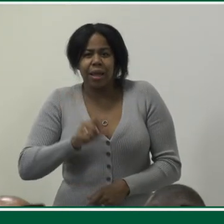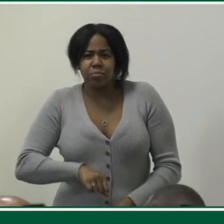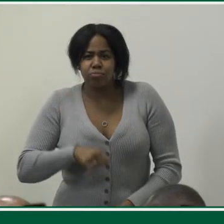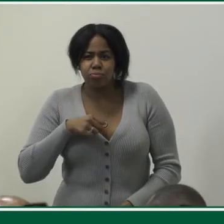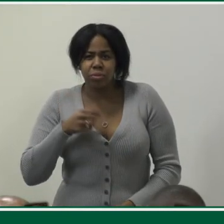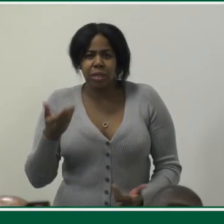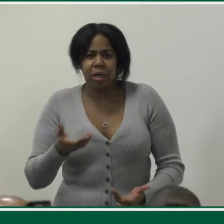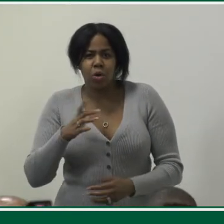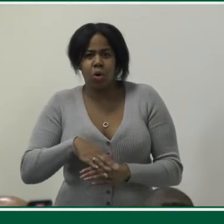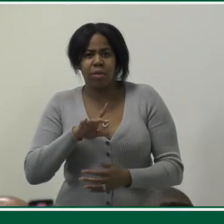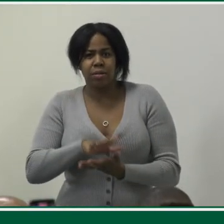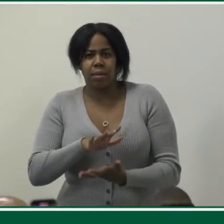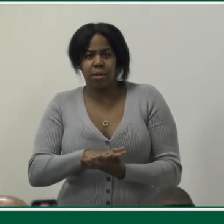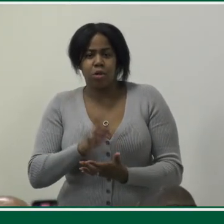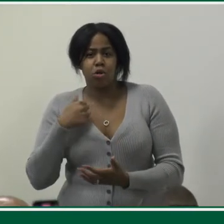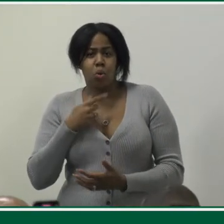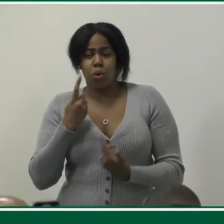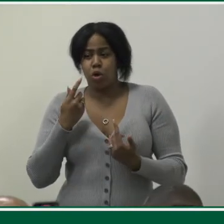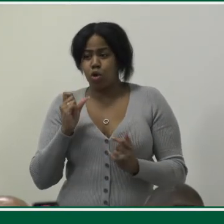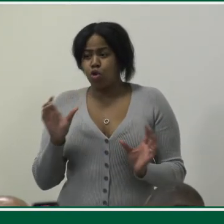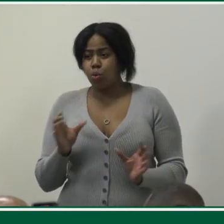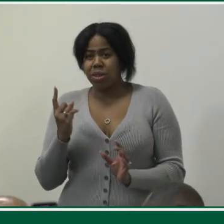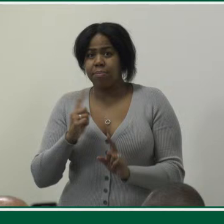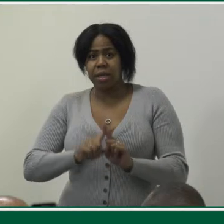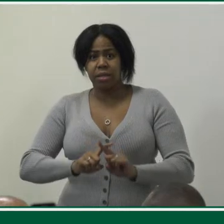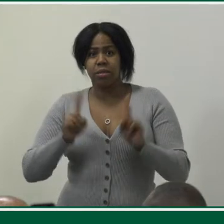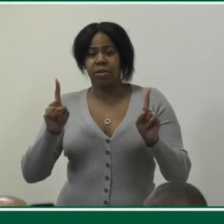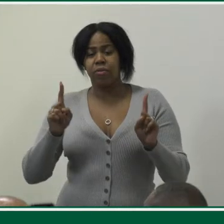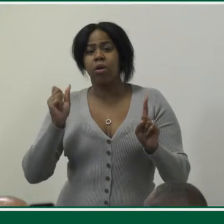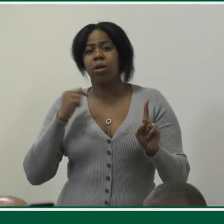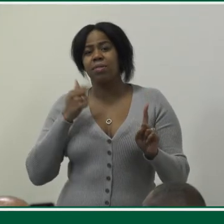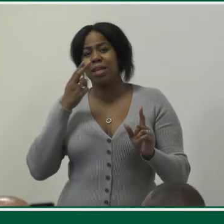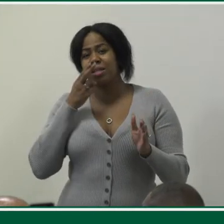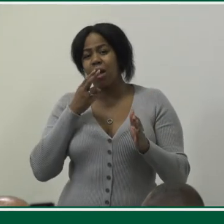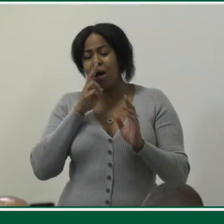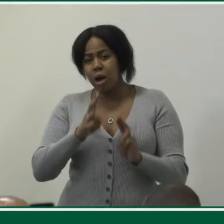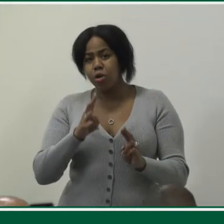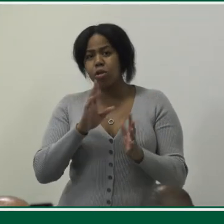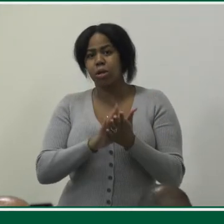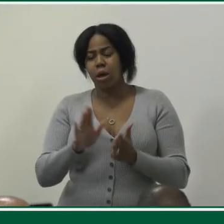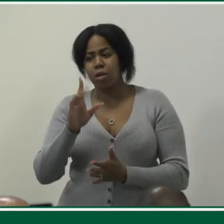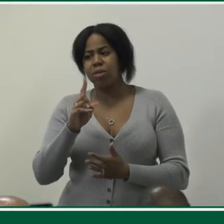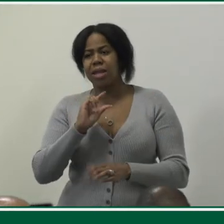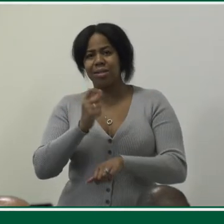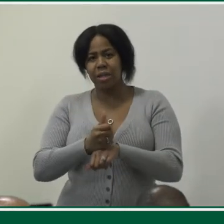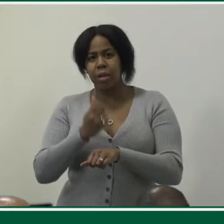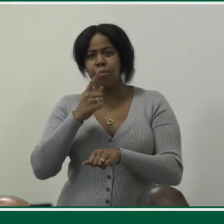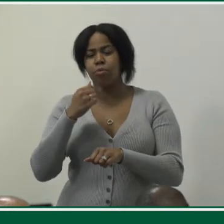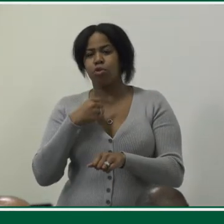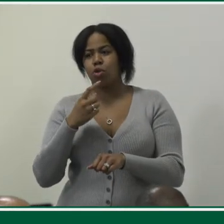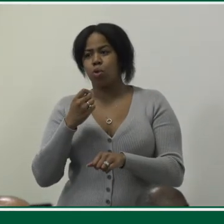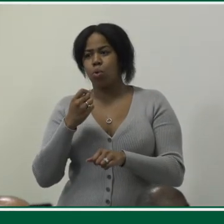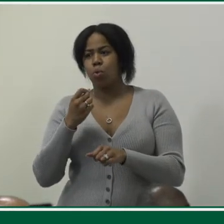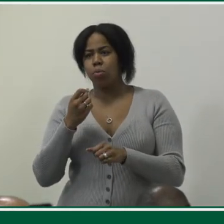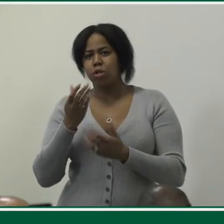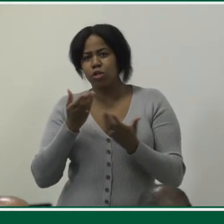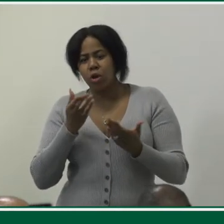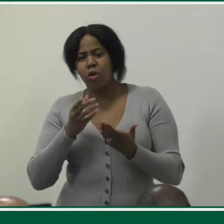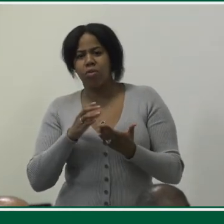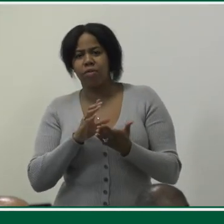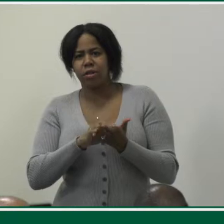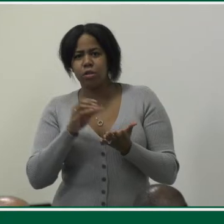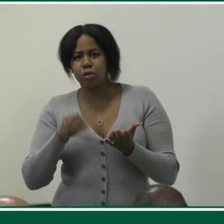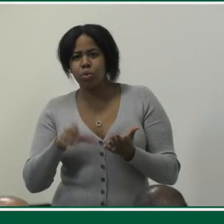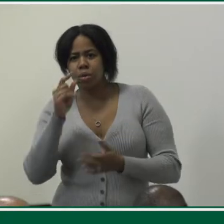something different. We're creating this Honors College specifically designed to serve students in their own